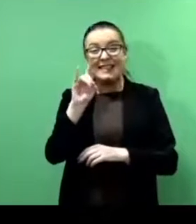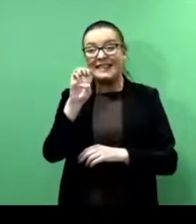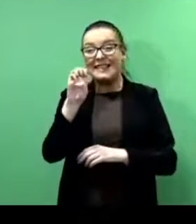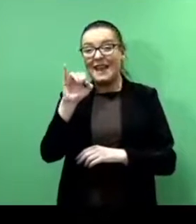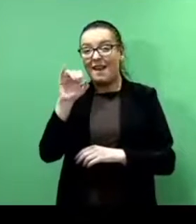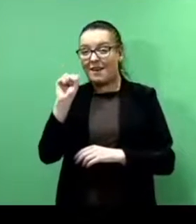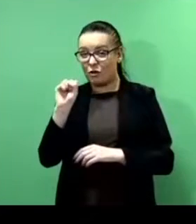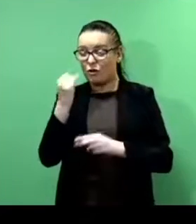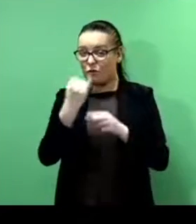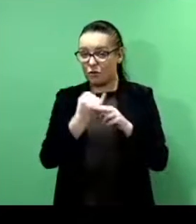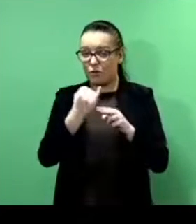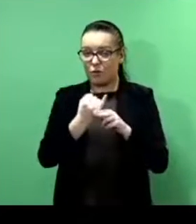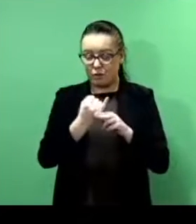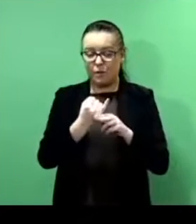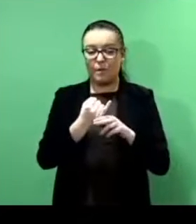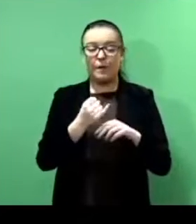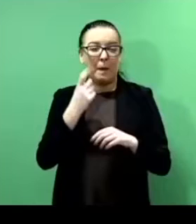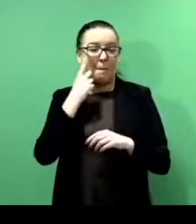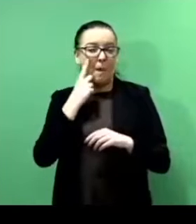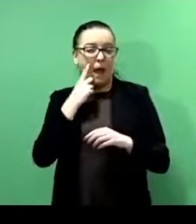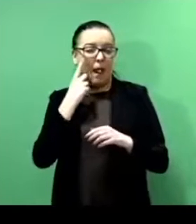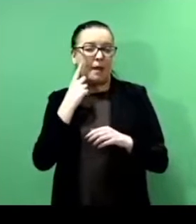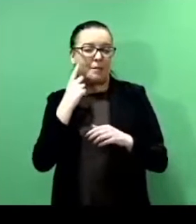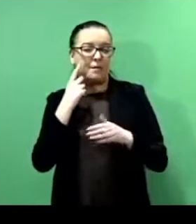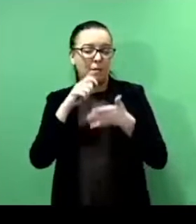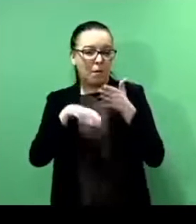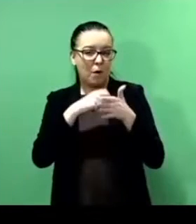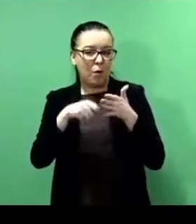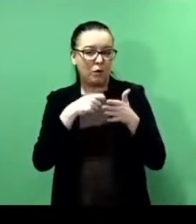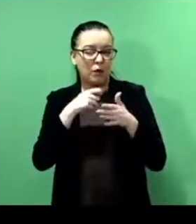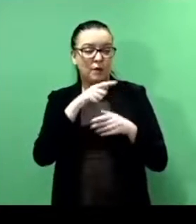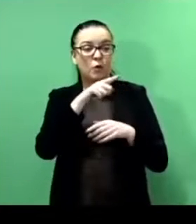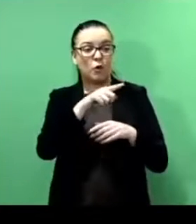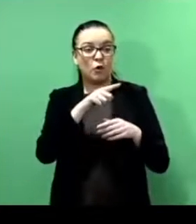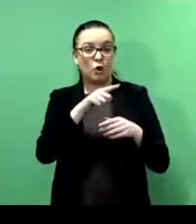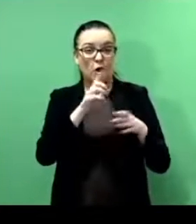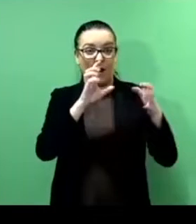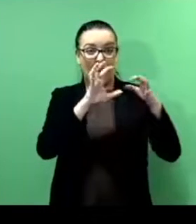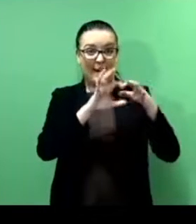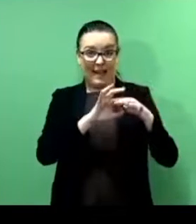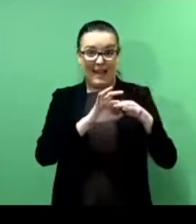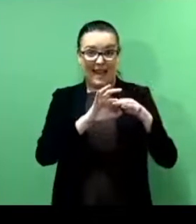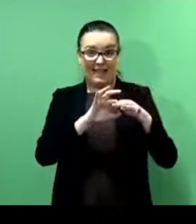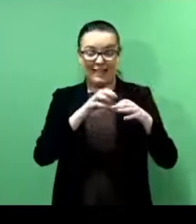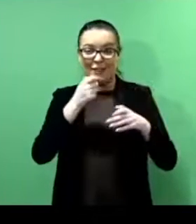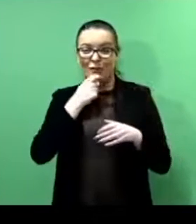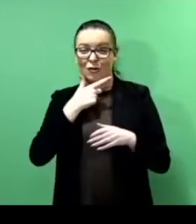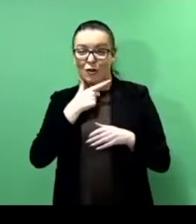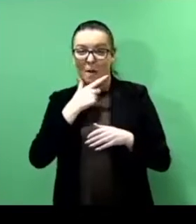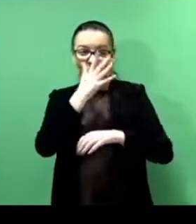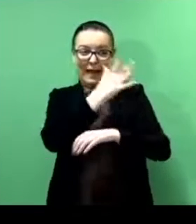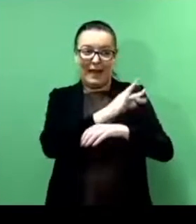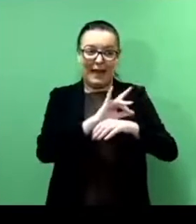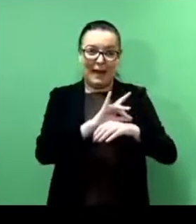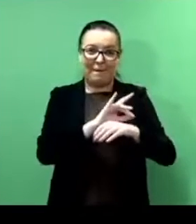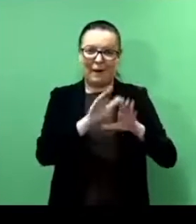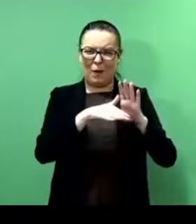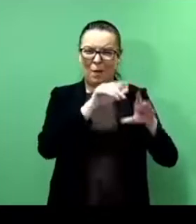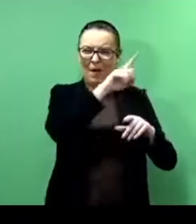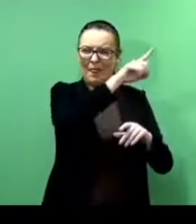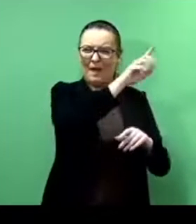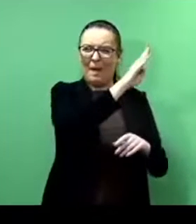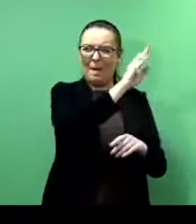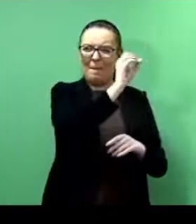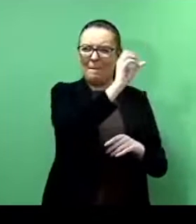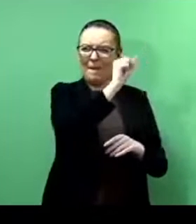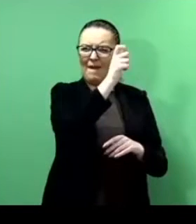it truly unique is the fact that you're then connecting Dublin and Limerick with Boston. That might make some people nervous as to how you make a